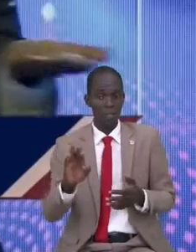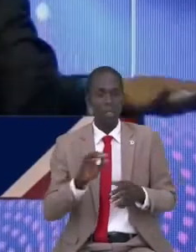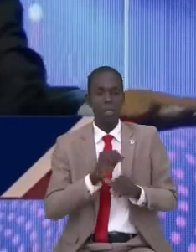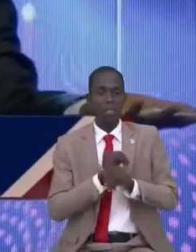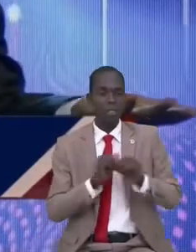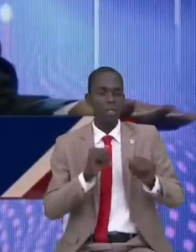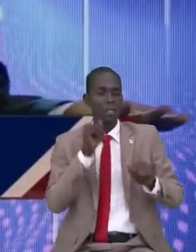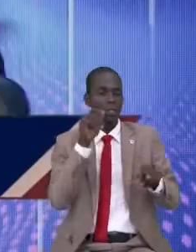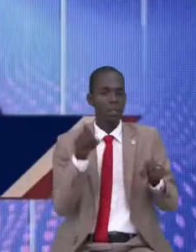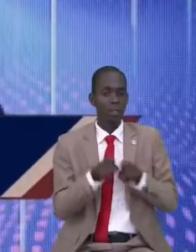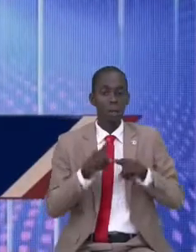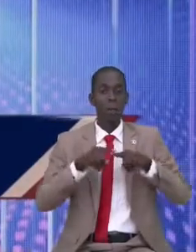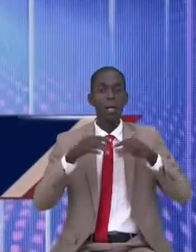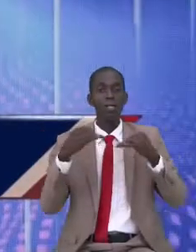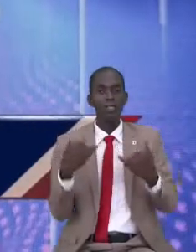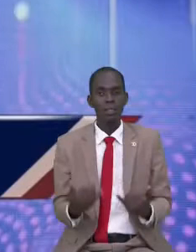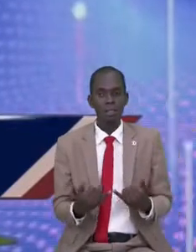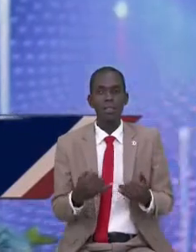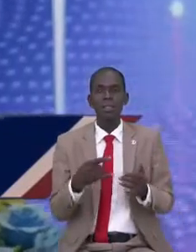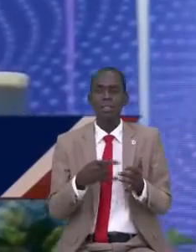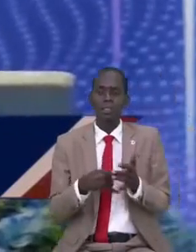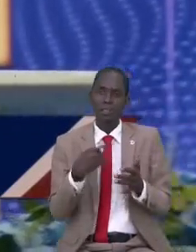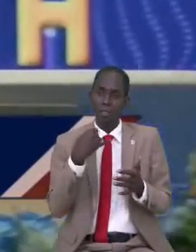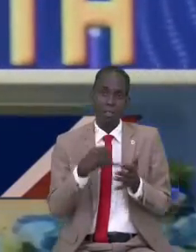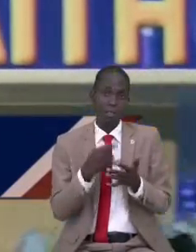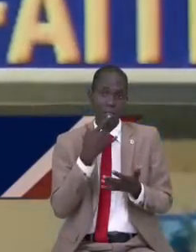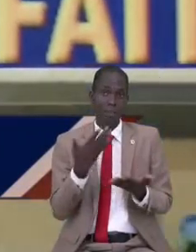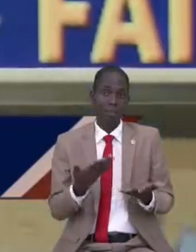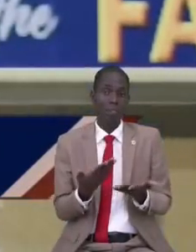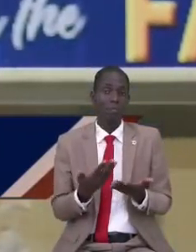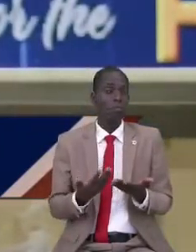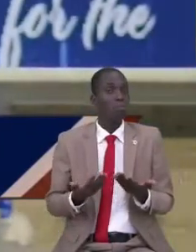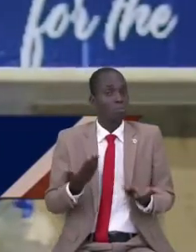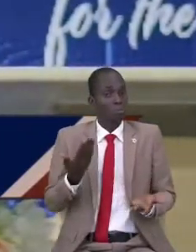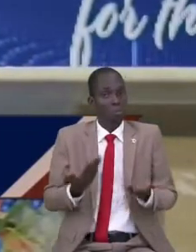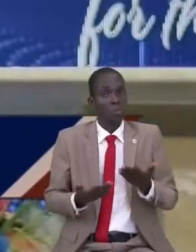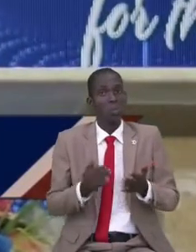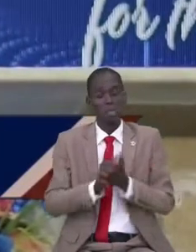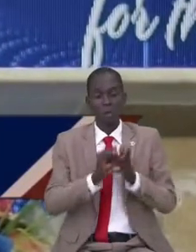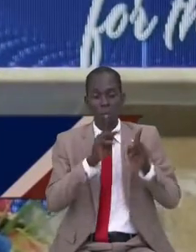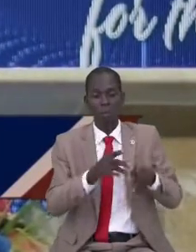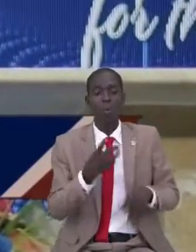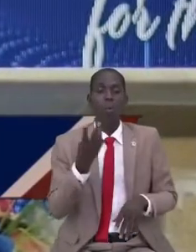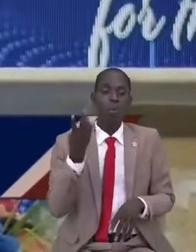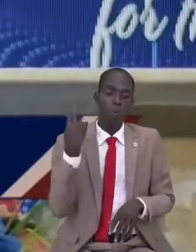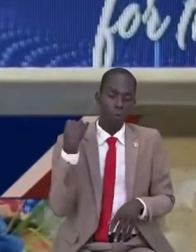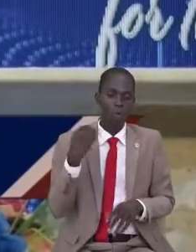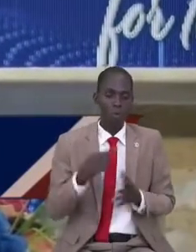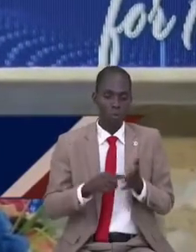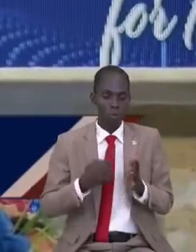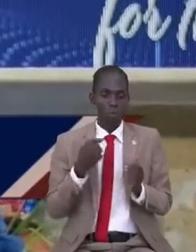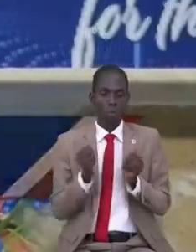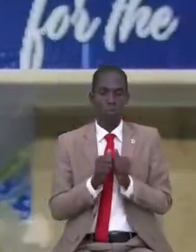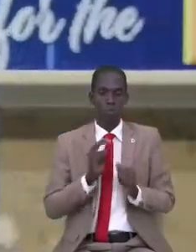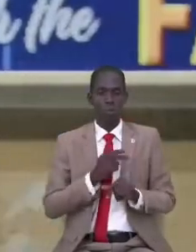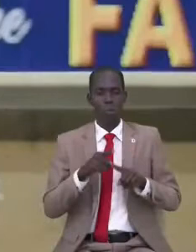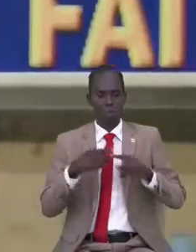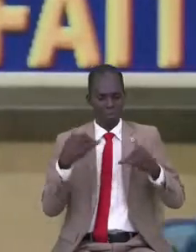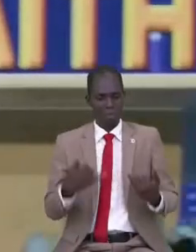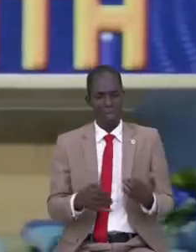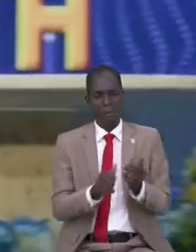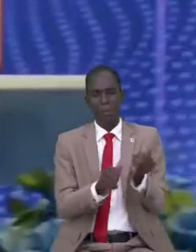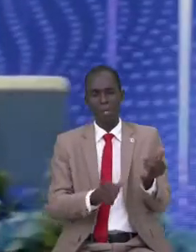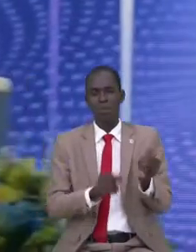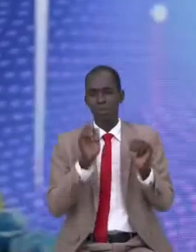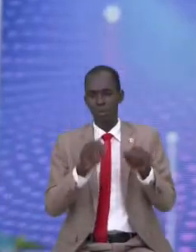sister, but now, even though he was one of us, is backsliding. You can tell from